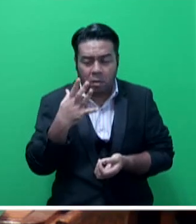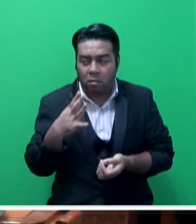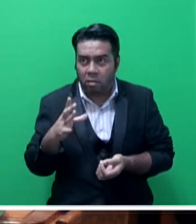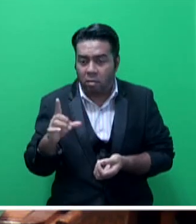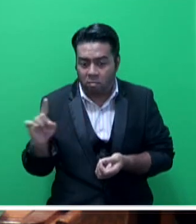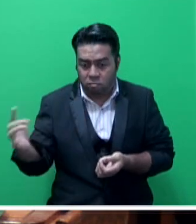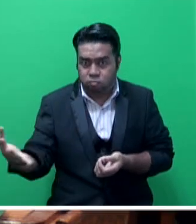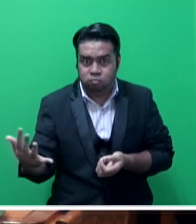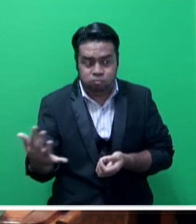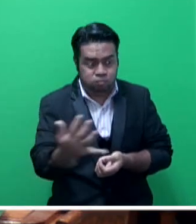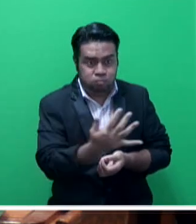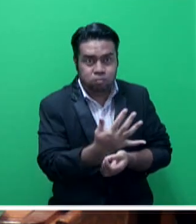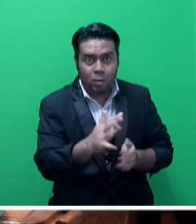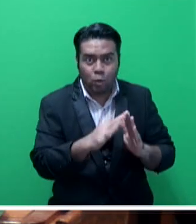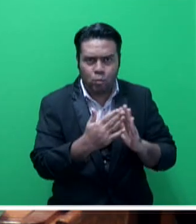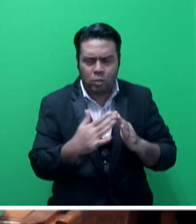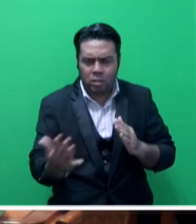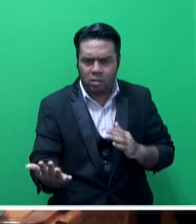raise that